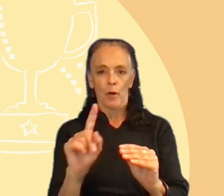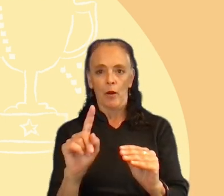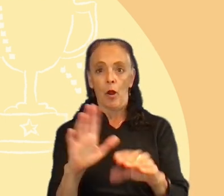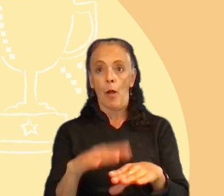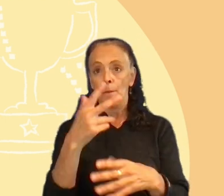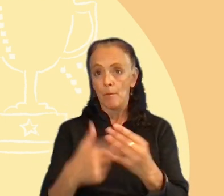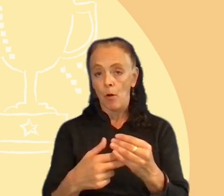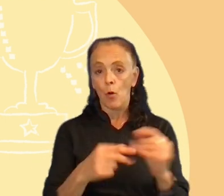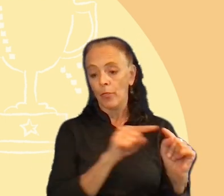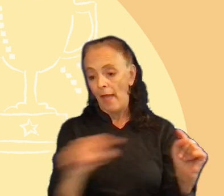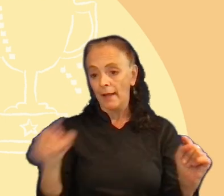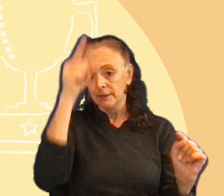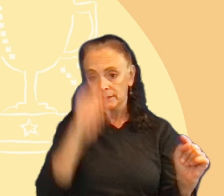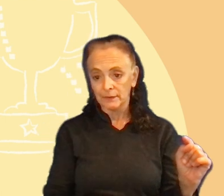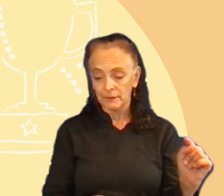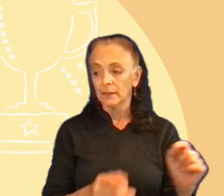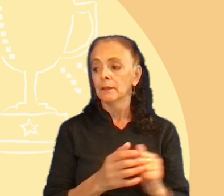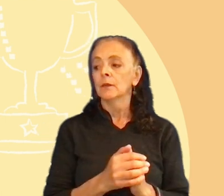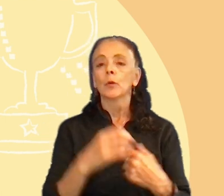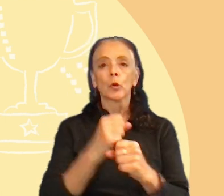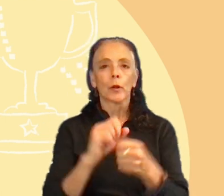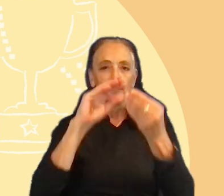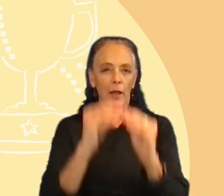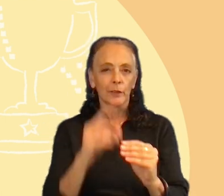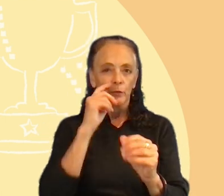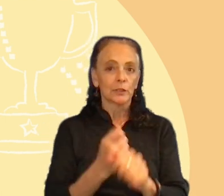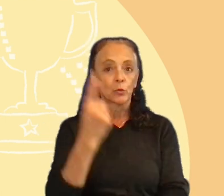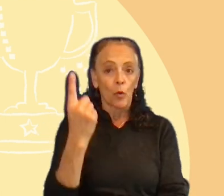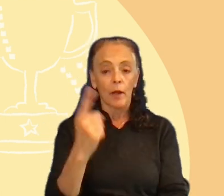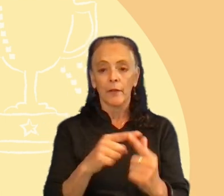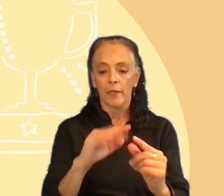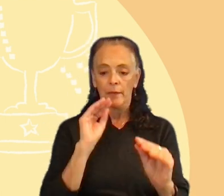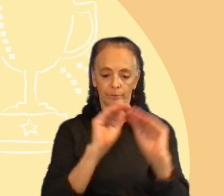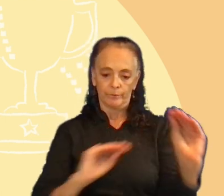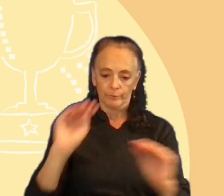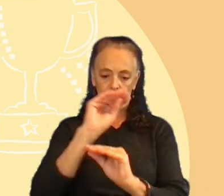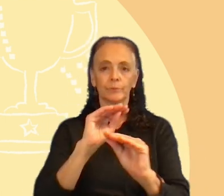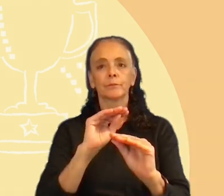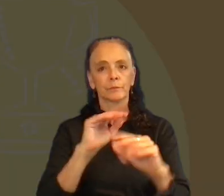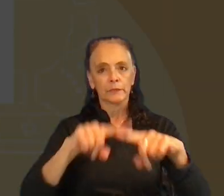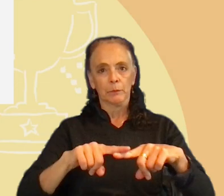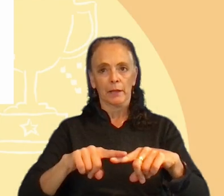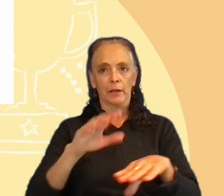we we create values for each one and positioning according to these values